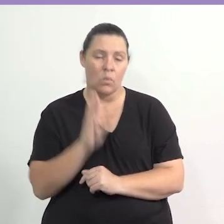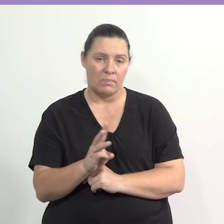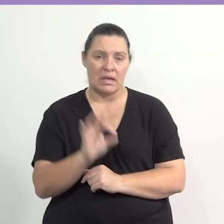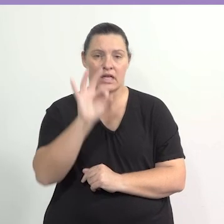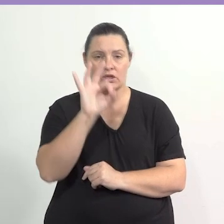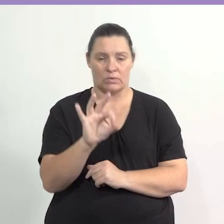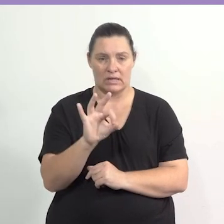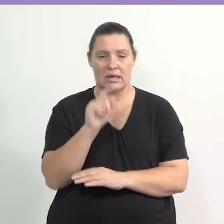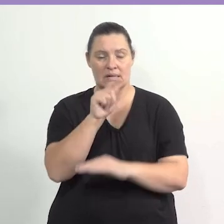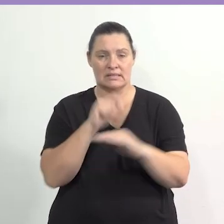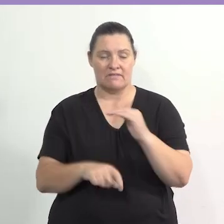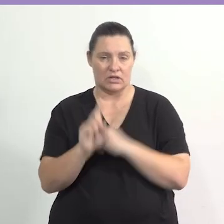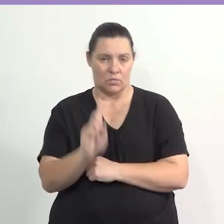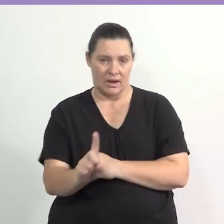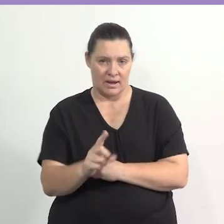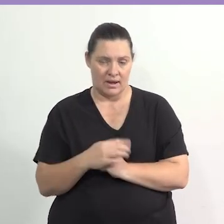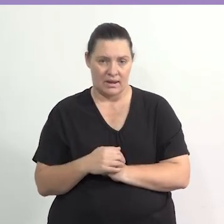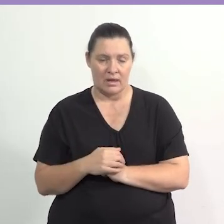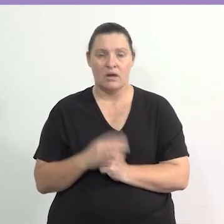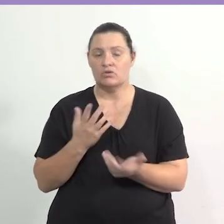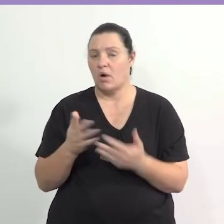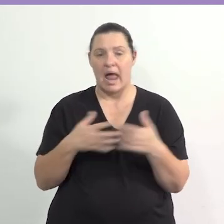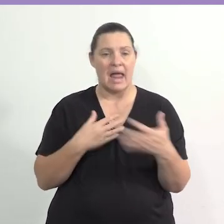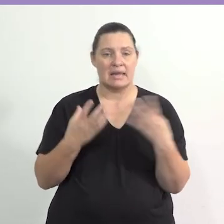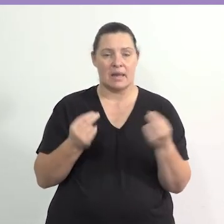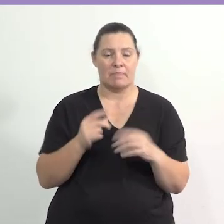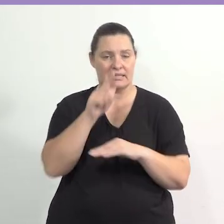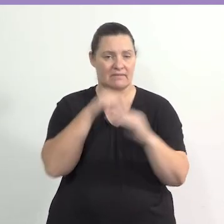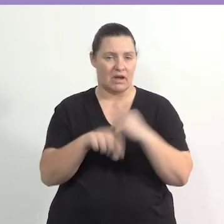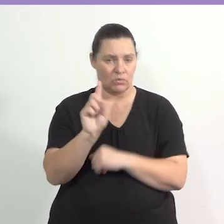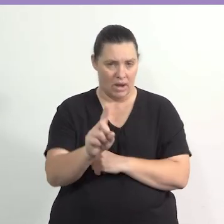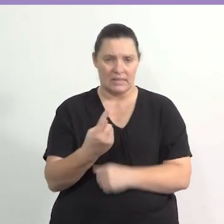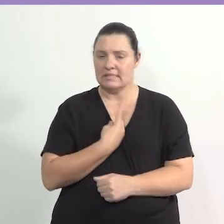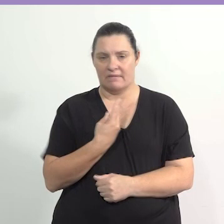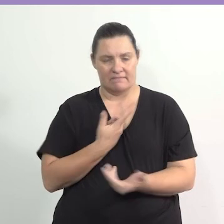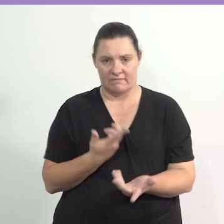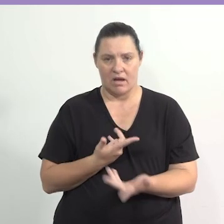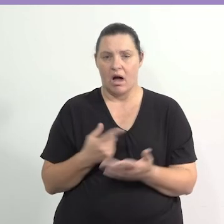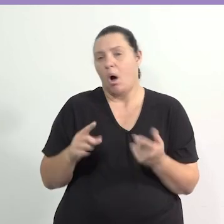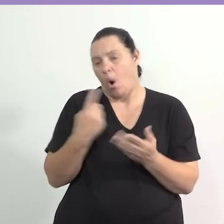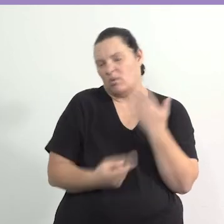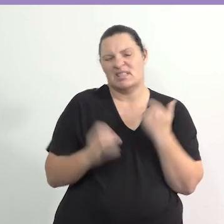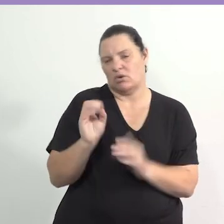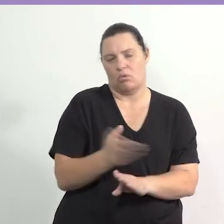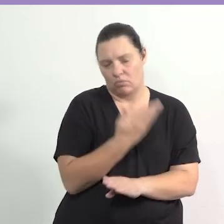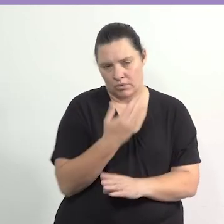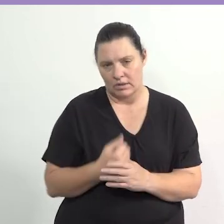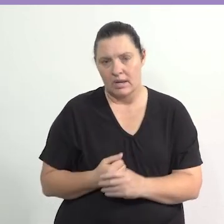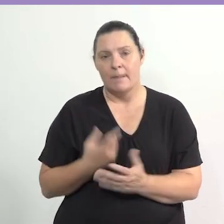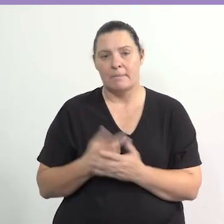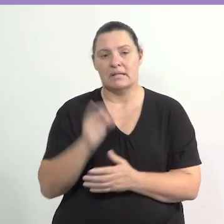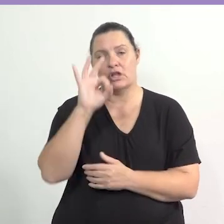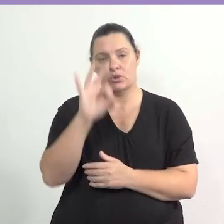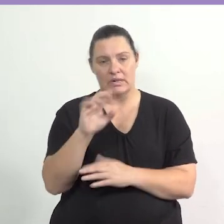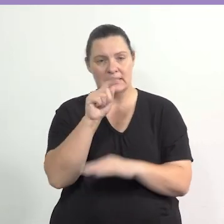be 3 divided by 1, because any number divided by 1 is itself, except for 0, of course.